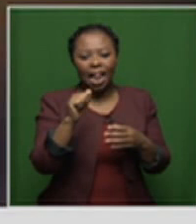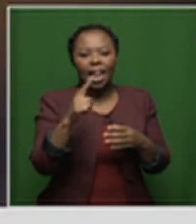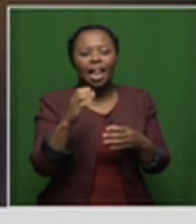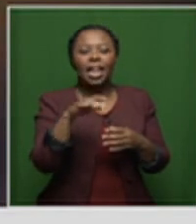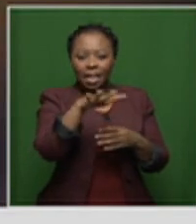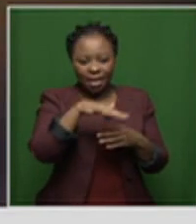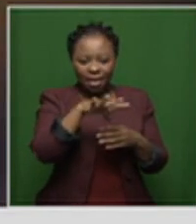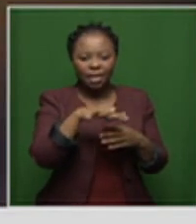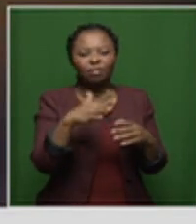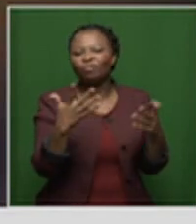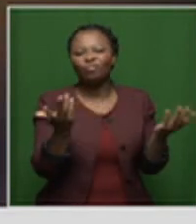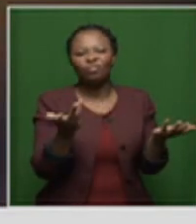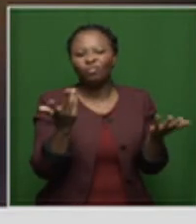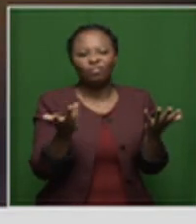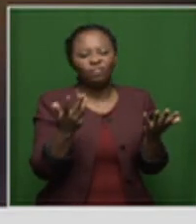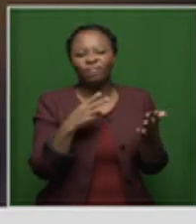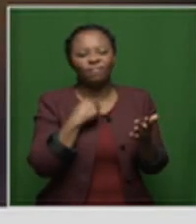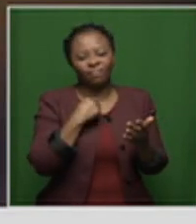Musica.